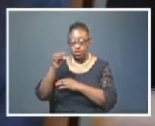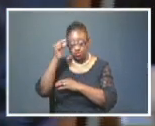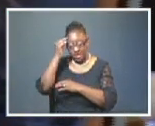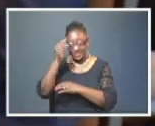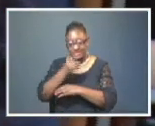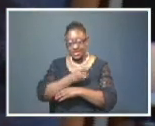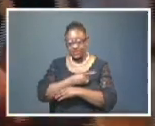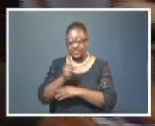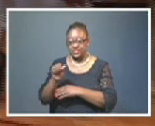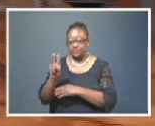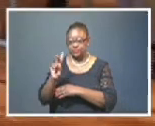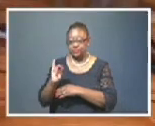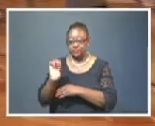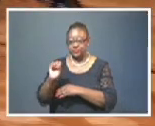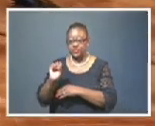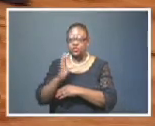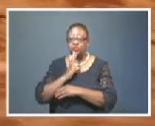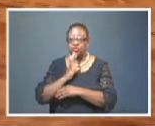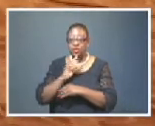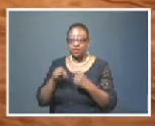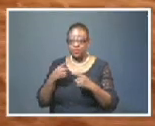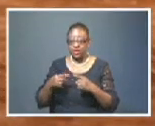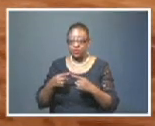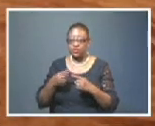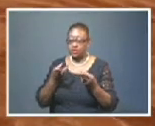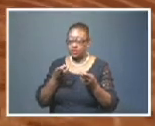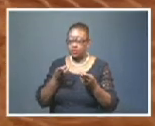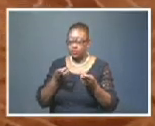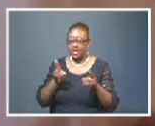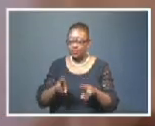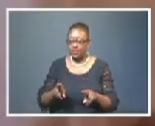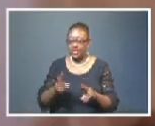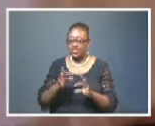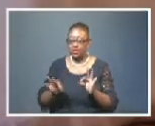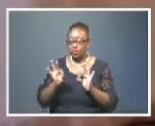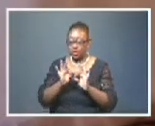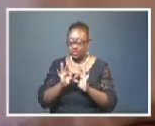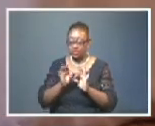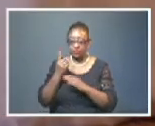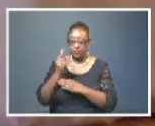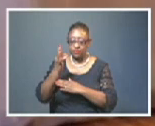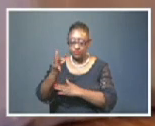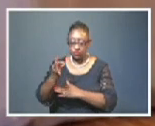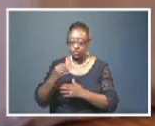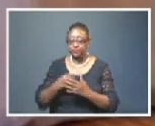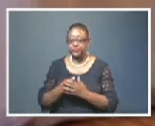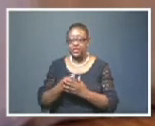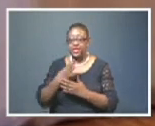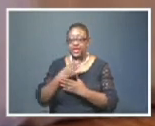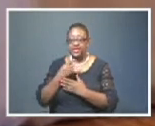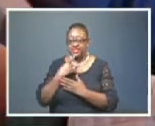who last week pushed for the removal of the mask mandate. It's just one of the many of such recommendation the tourism minister says